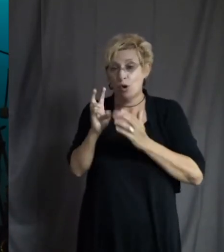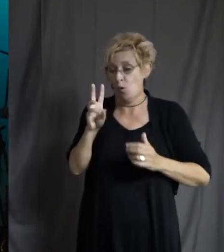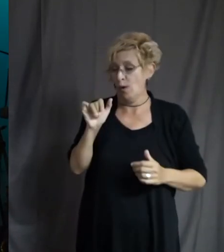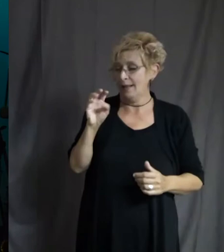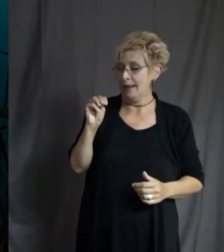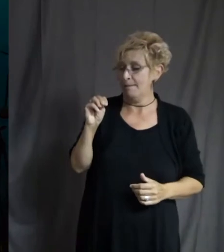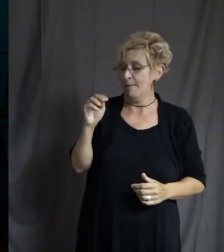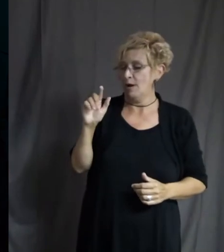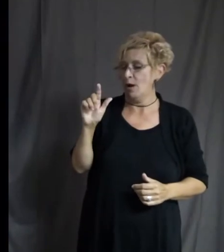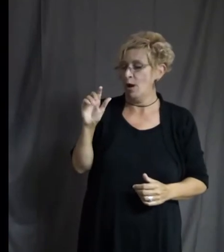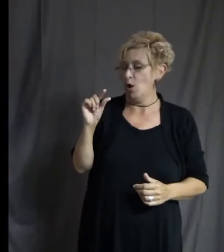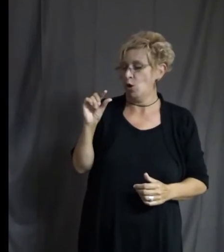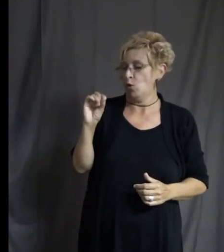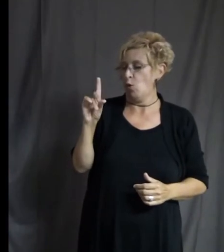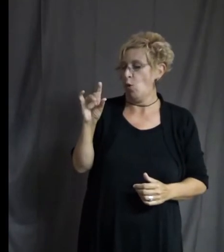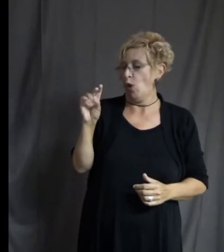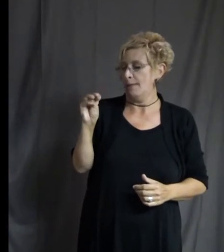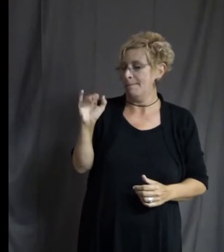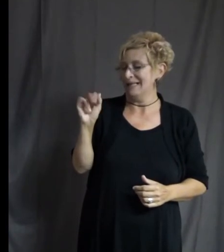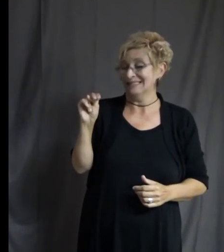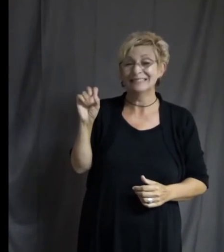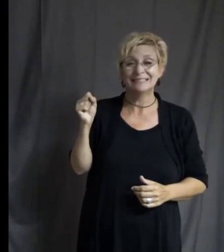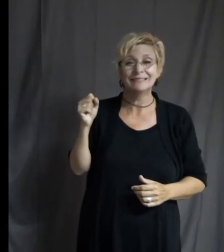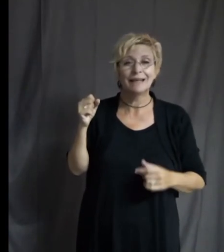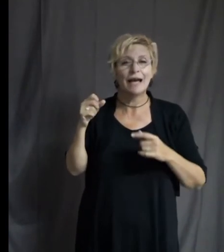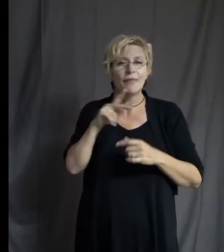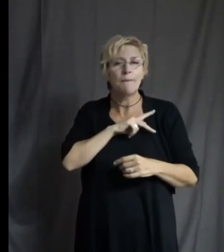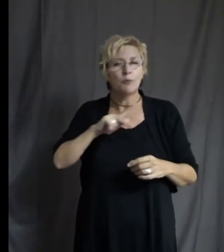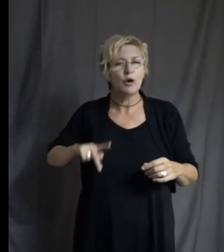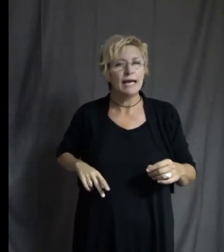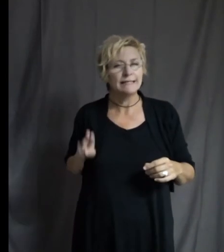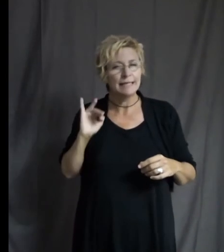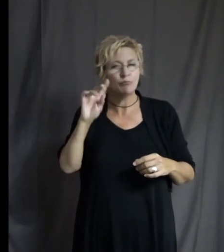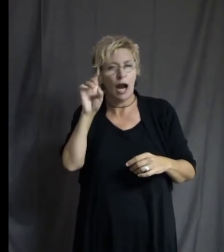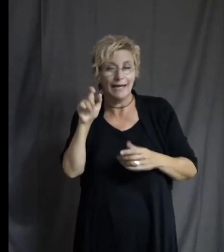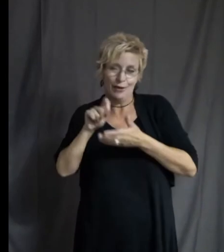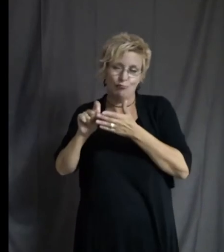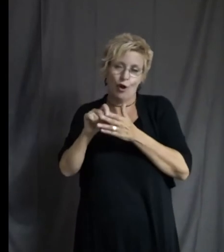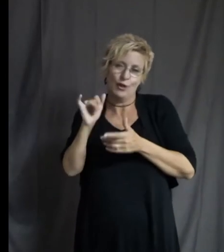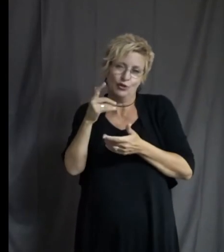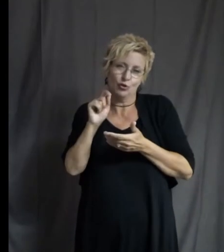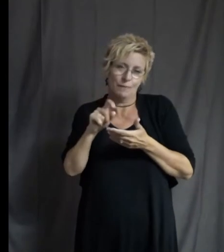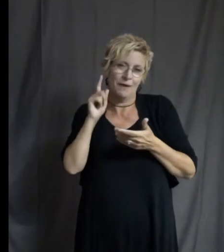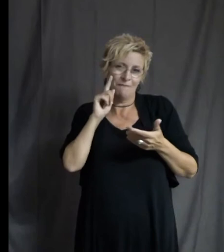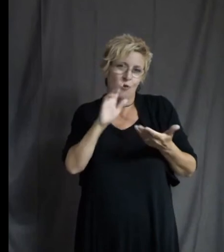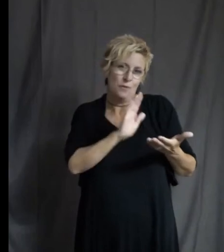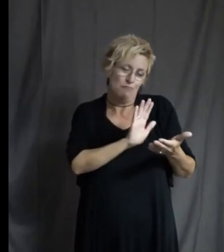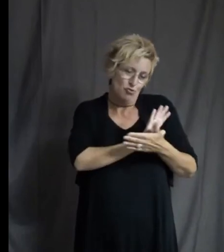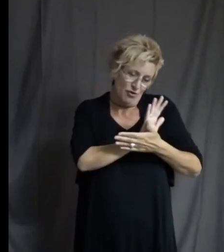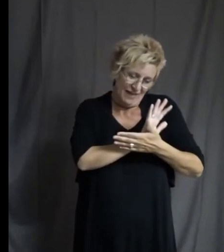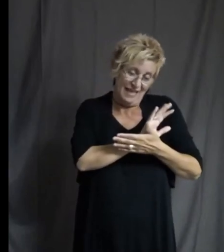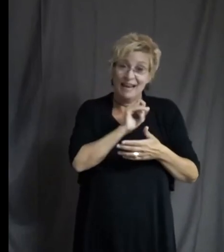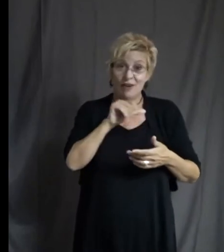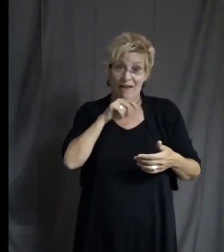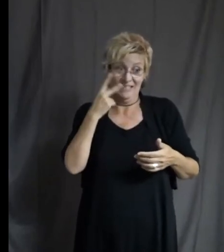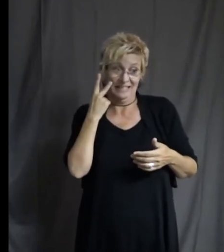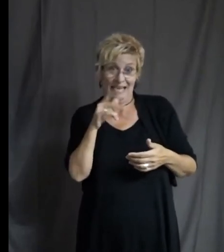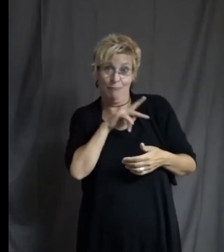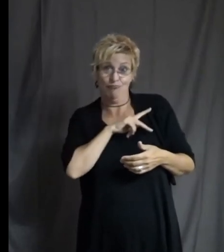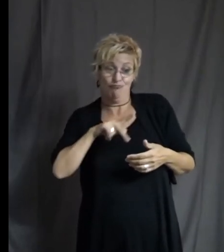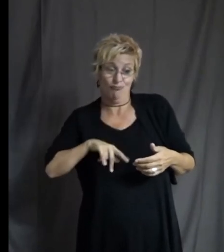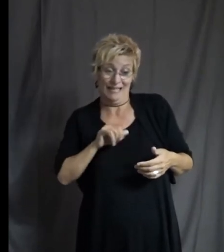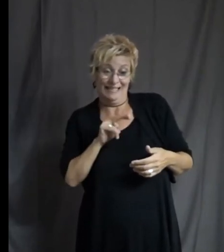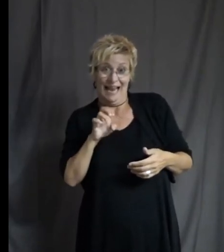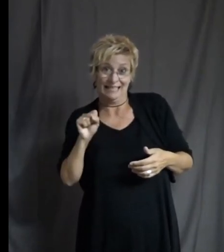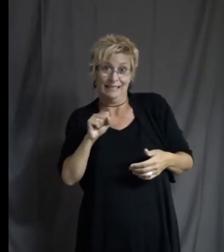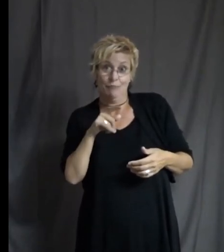The Princess Bride. He also wrote the script for the incredible movie, and if you're a movie lover and have never seen The Princess Bride,